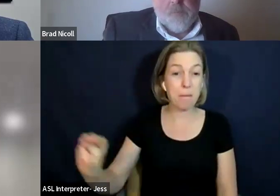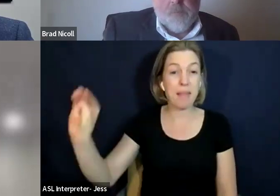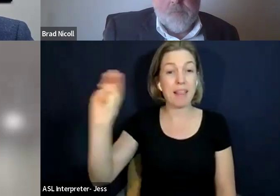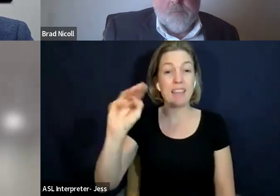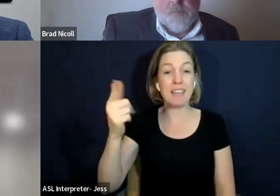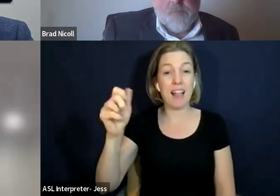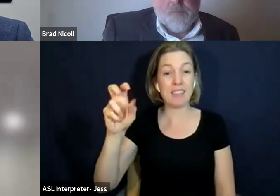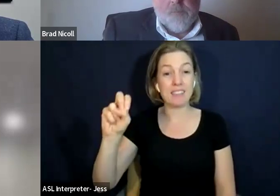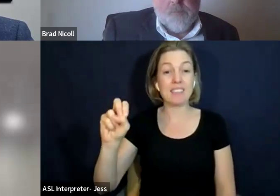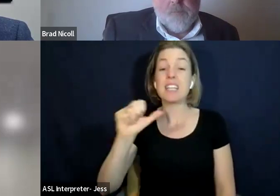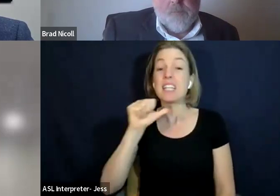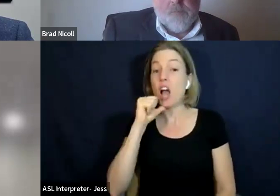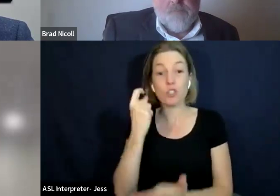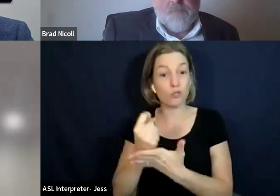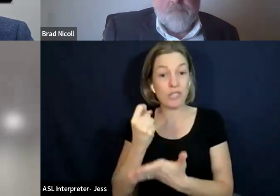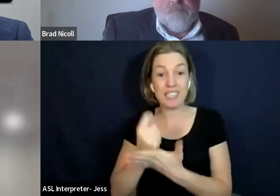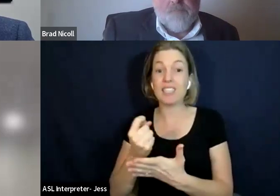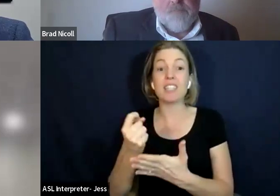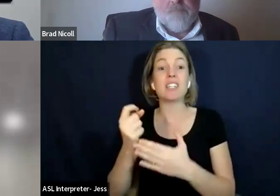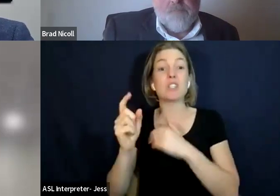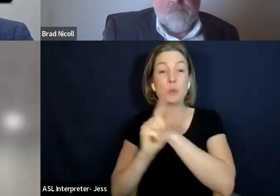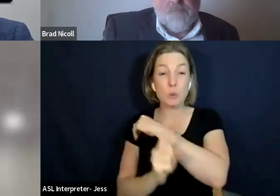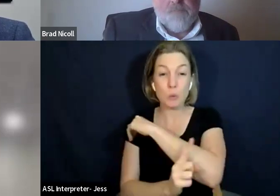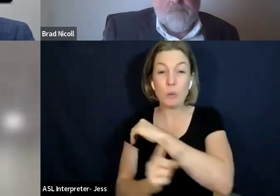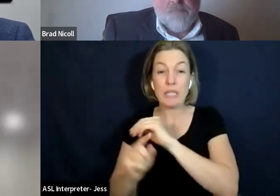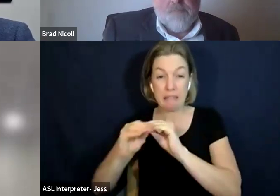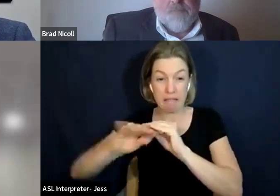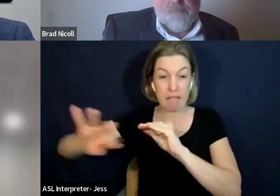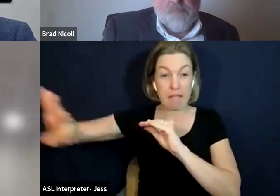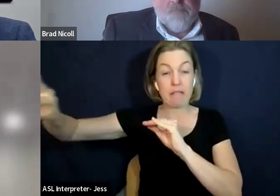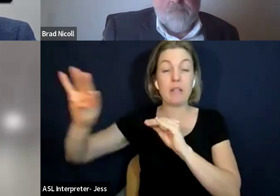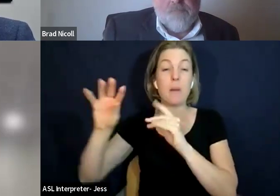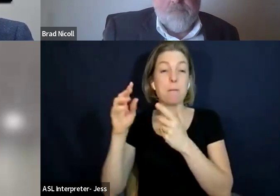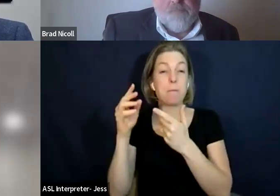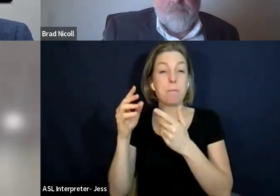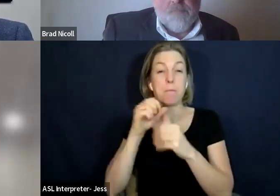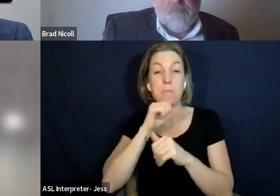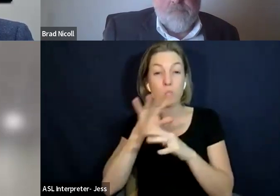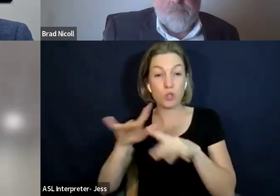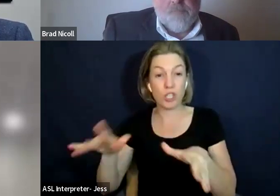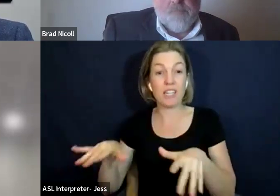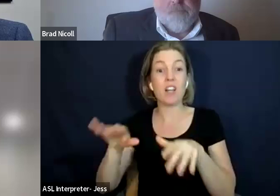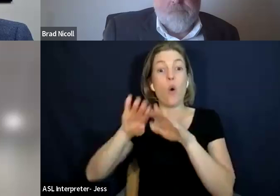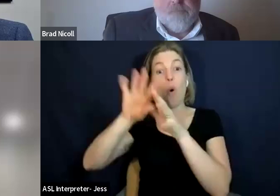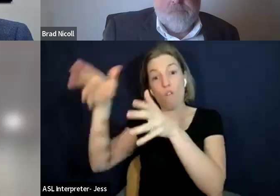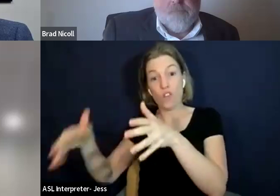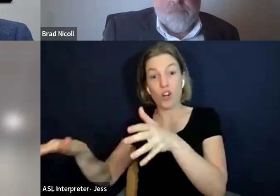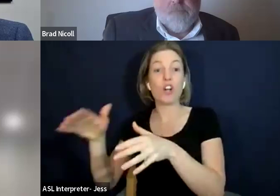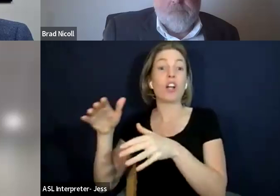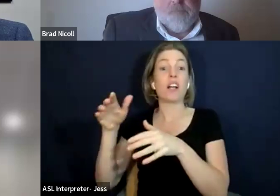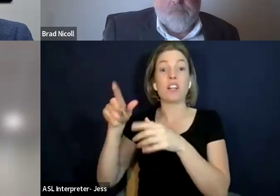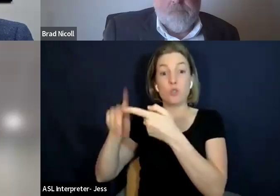pollution. This sewage pollution flooded over the banks of the Alewife Brook 5 times last year,